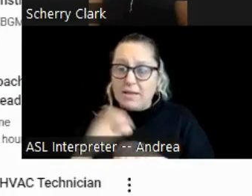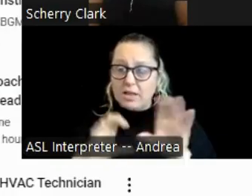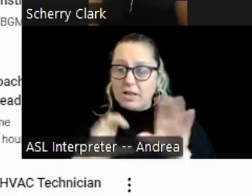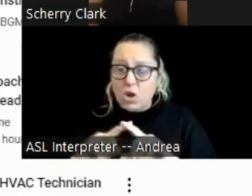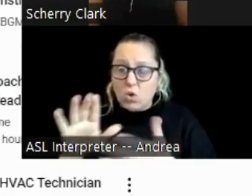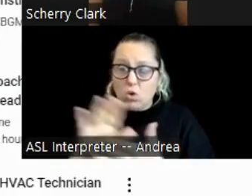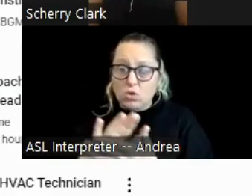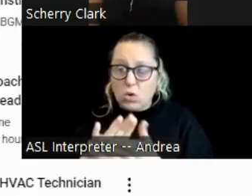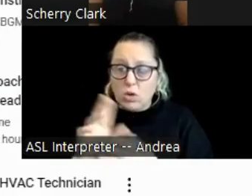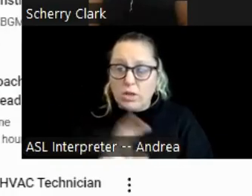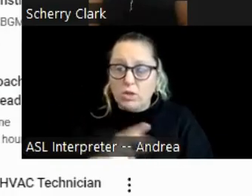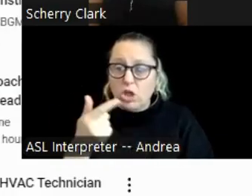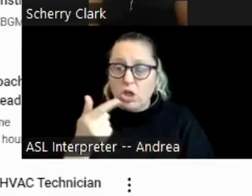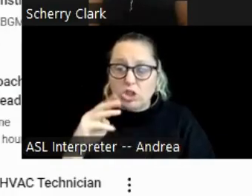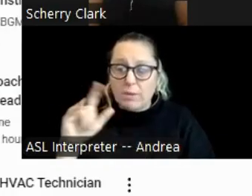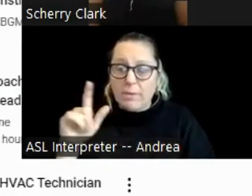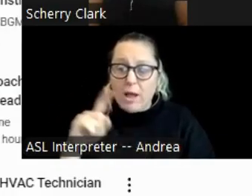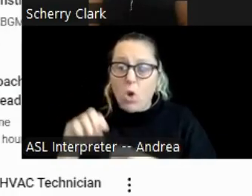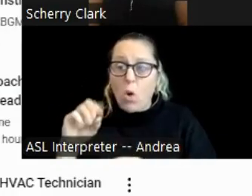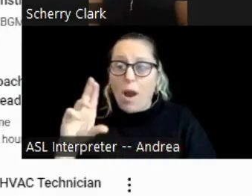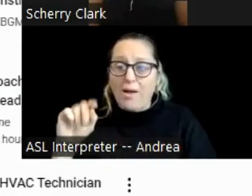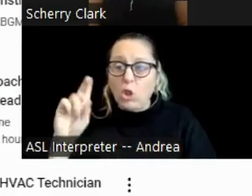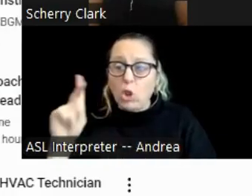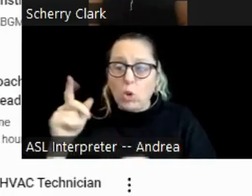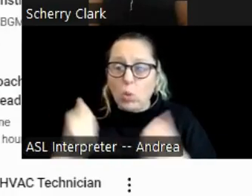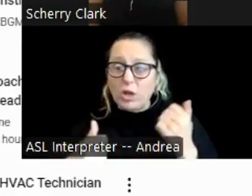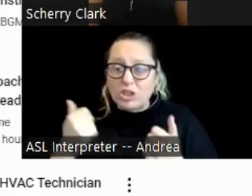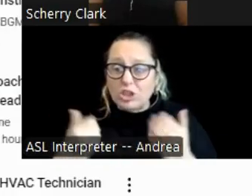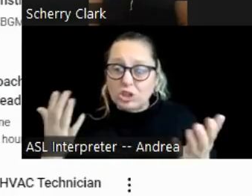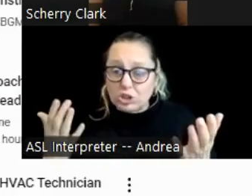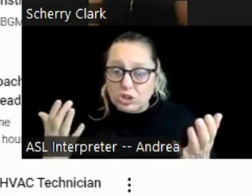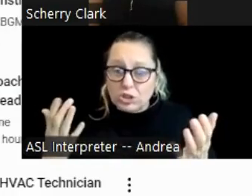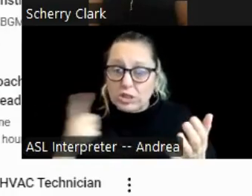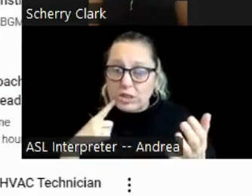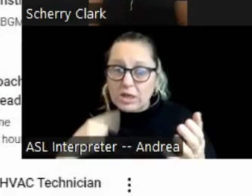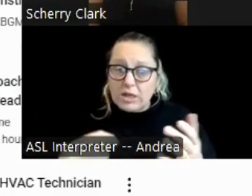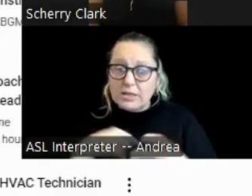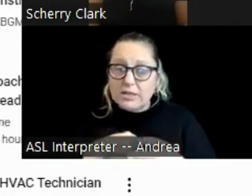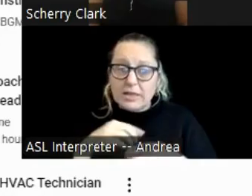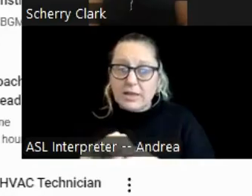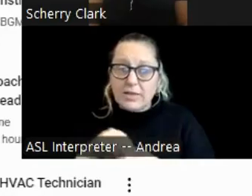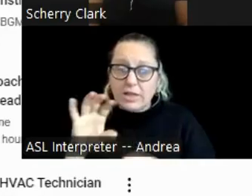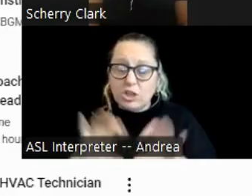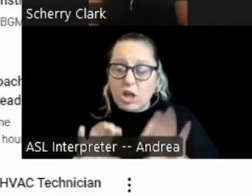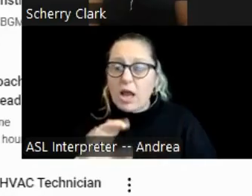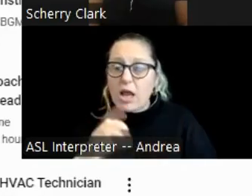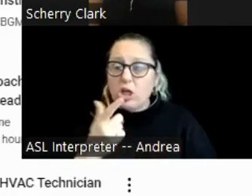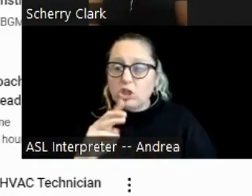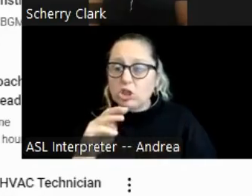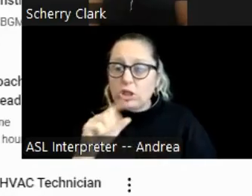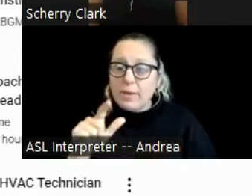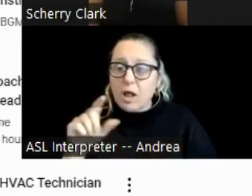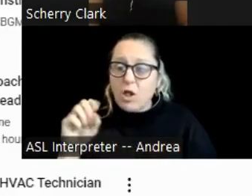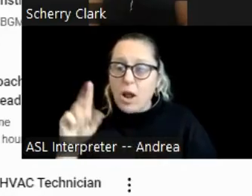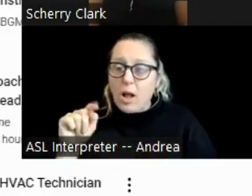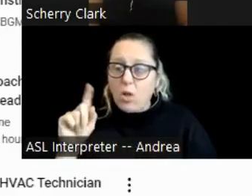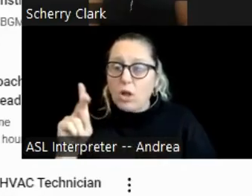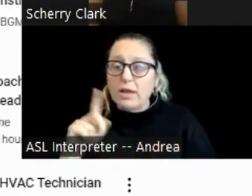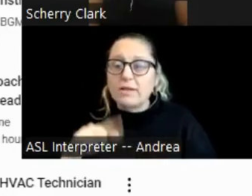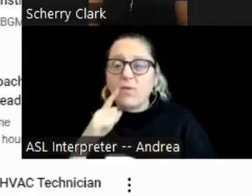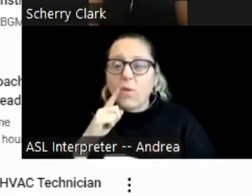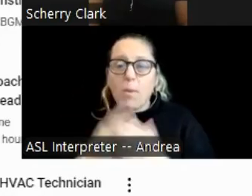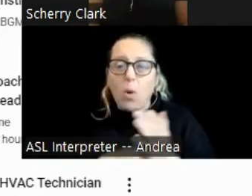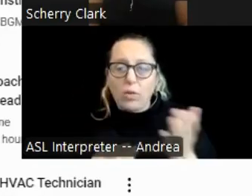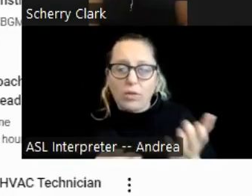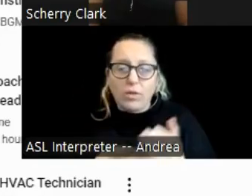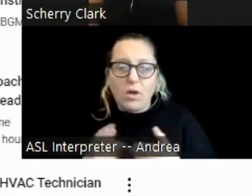or Outlook? Gmail or Outlook? Tell us in the chat. Gmail or Outlook. All right, this is for both. And I